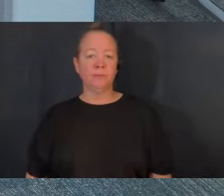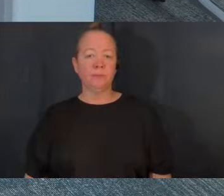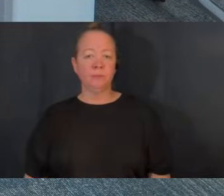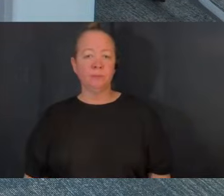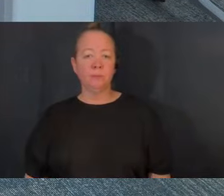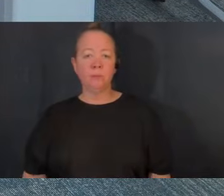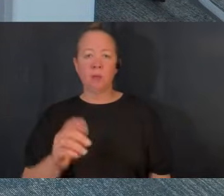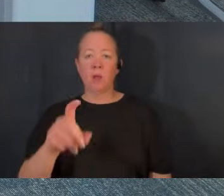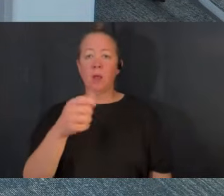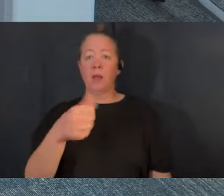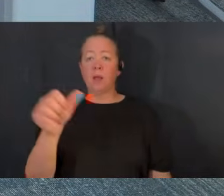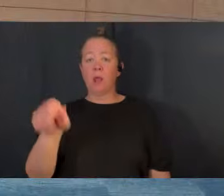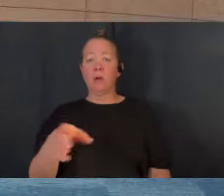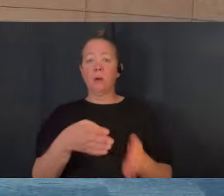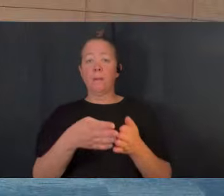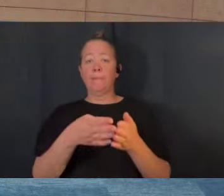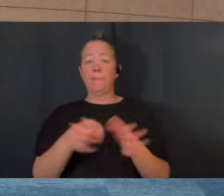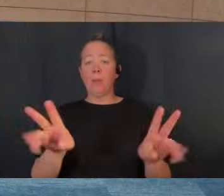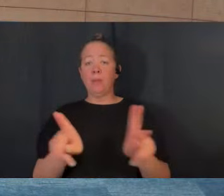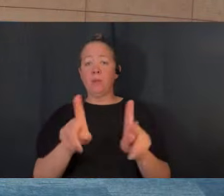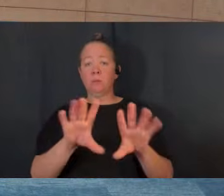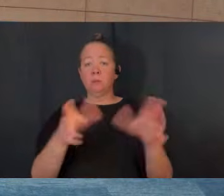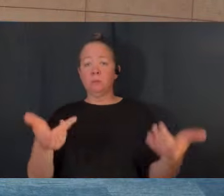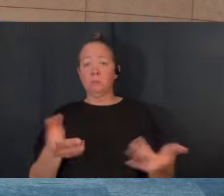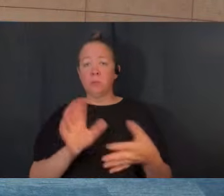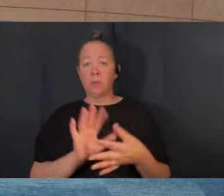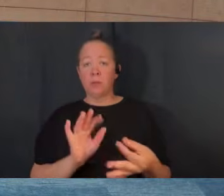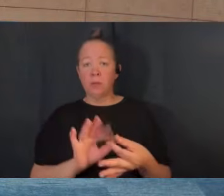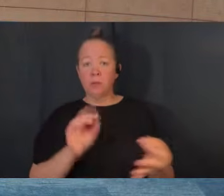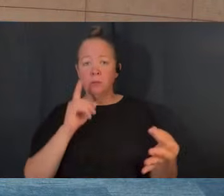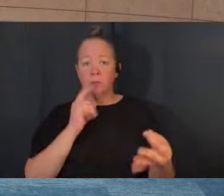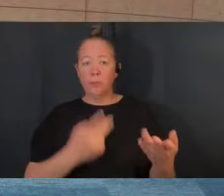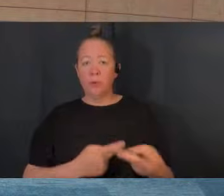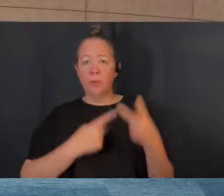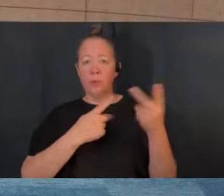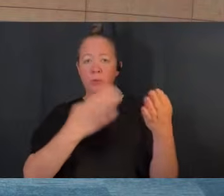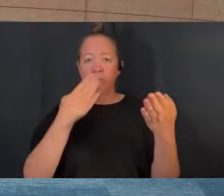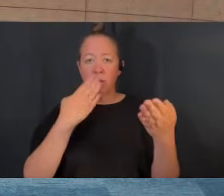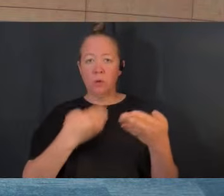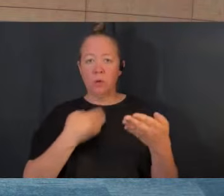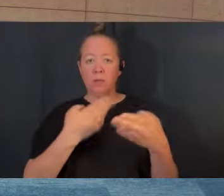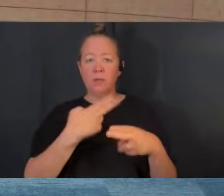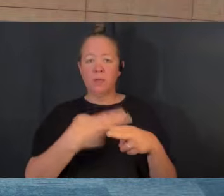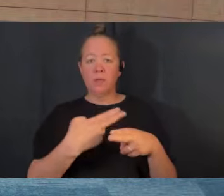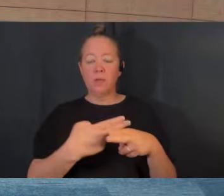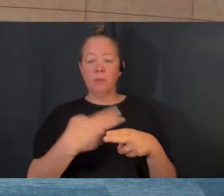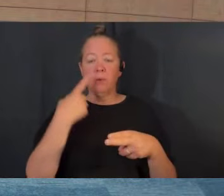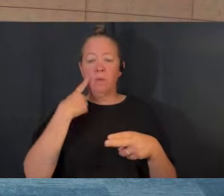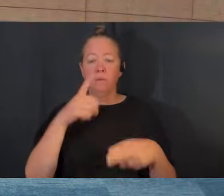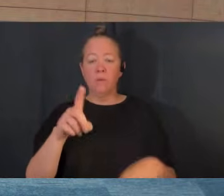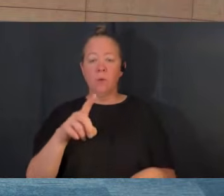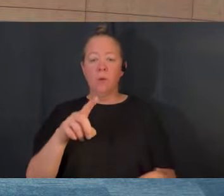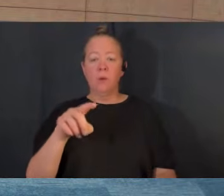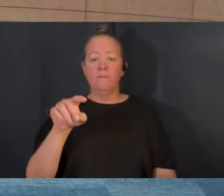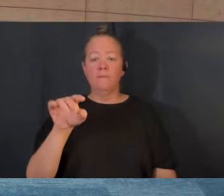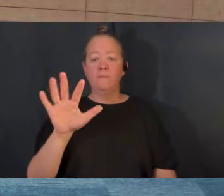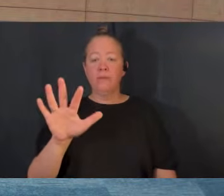other public input on the proposal to name the 5701 Landover Road Park after Chief